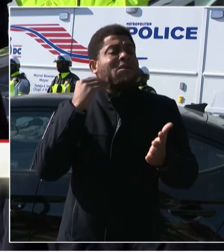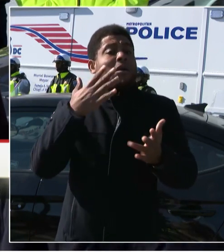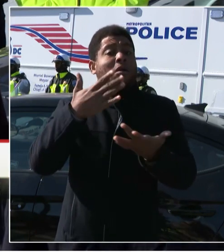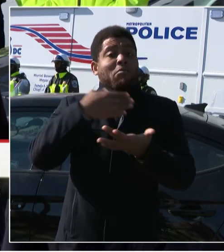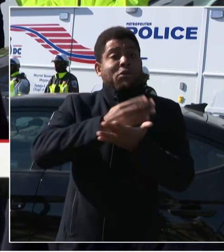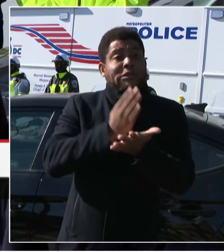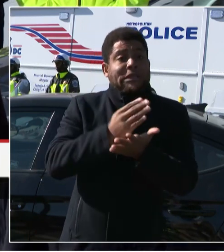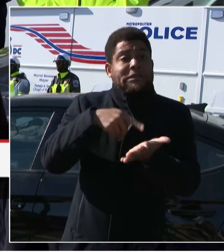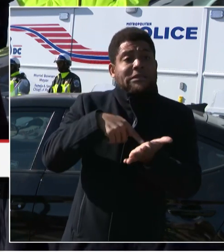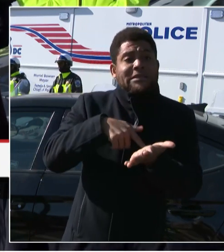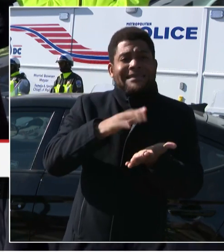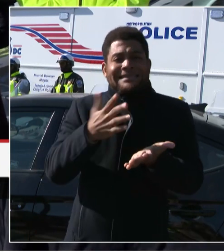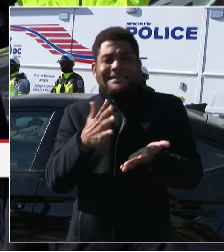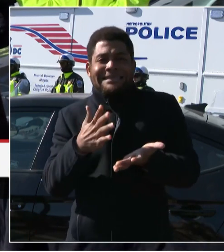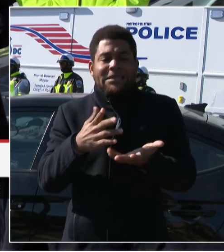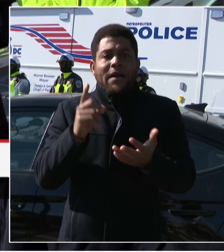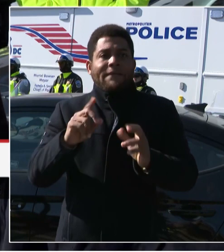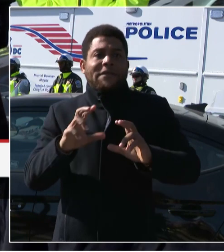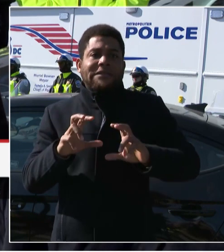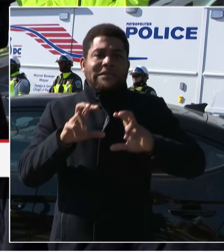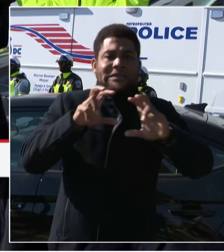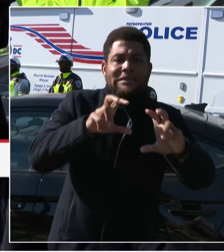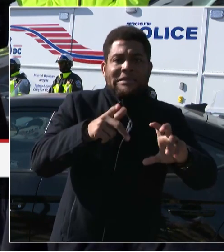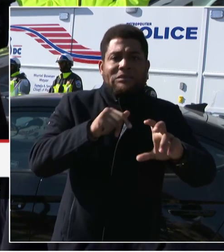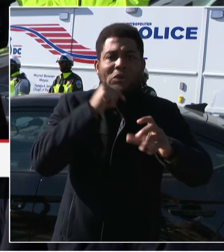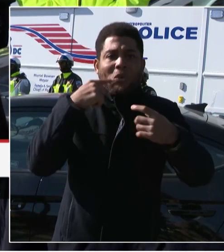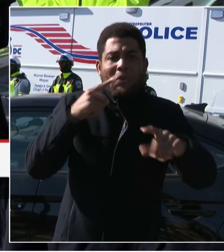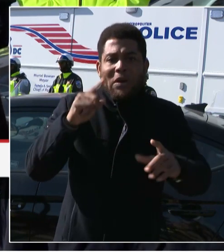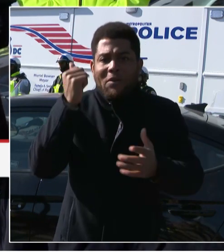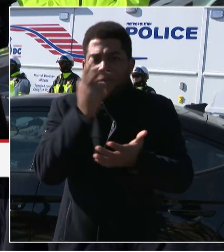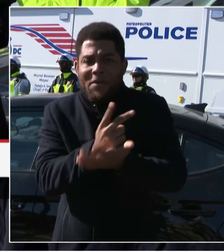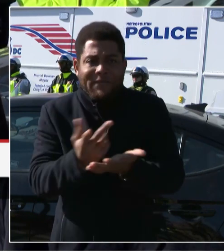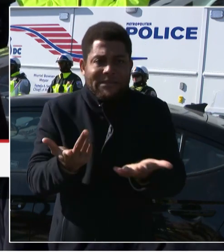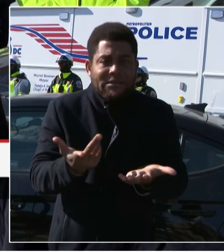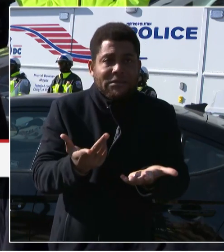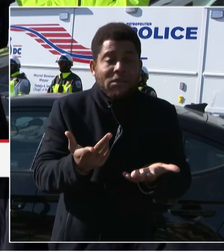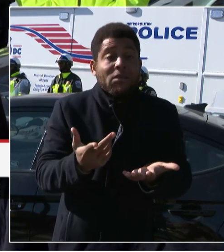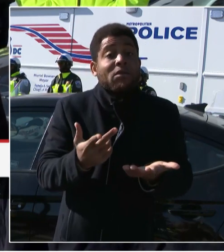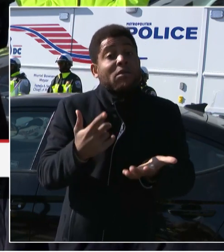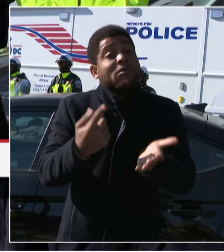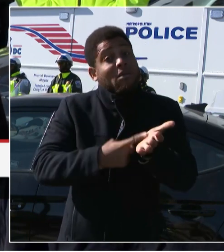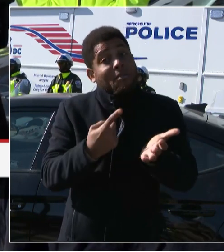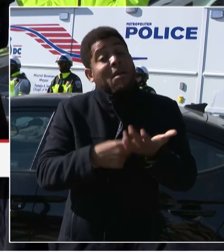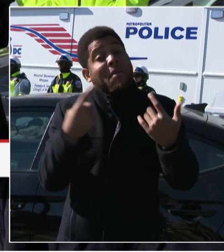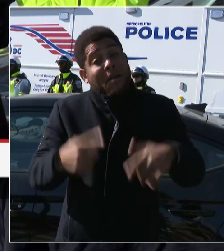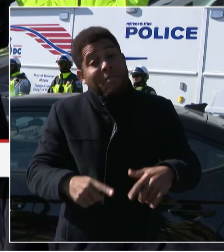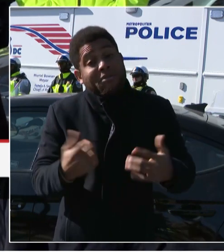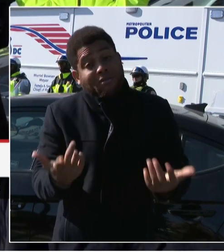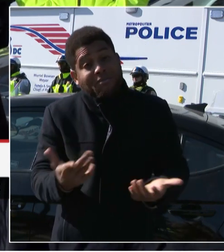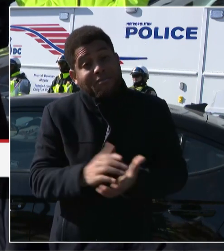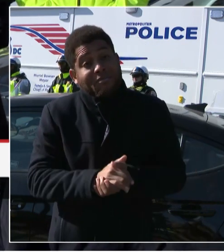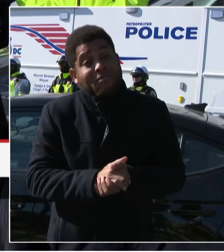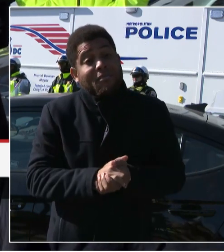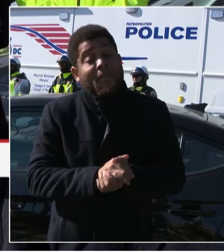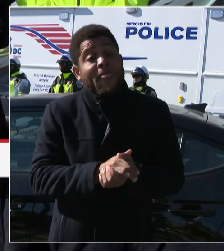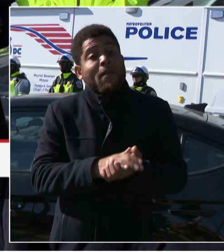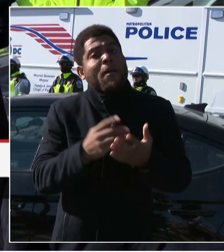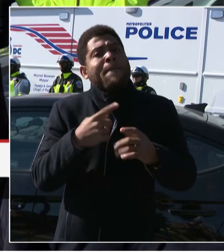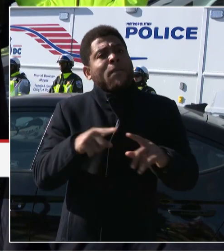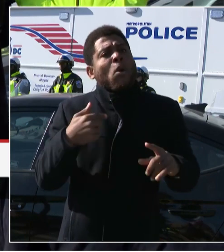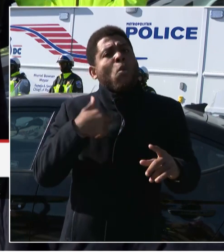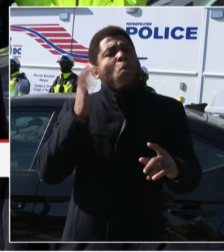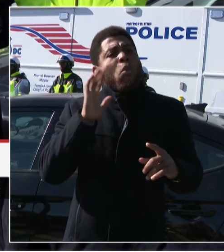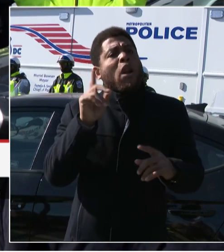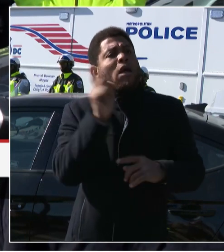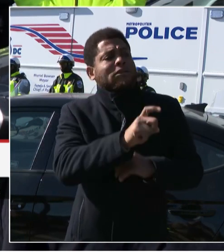those investments didn't make it through the council process. We've had that, I think, in some years. But I'm going to ask either the Deputy Mayor or the